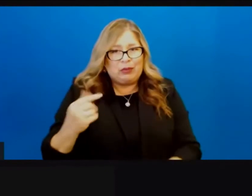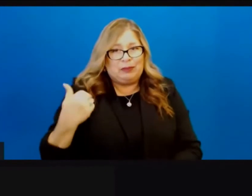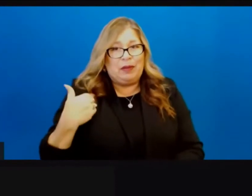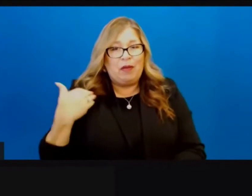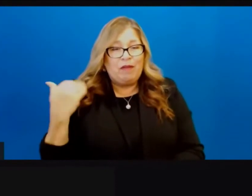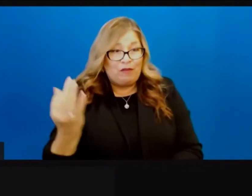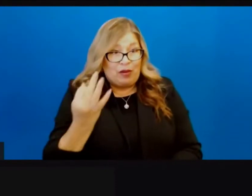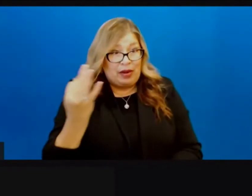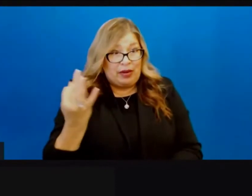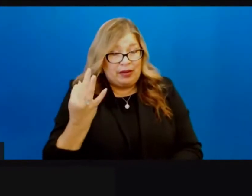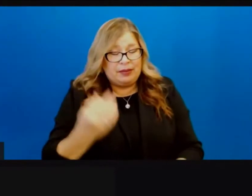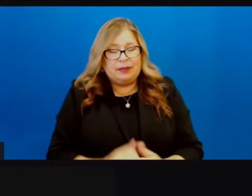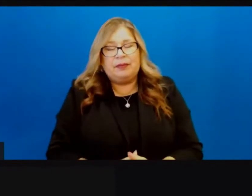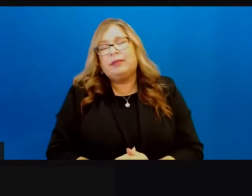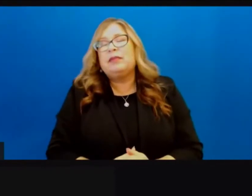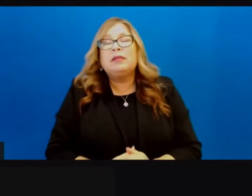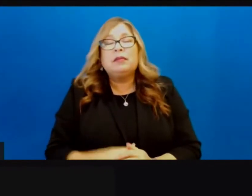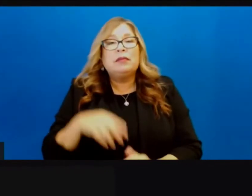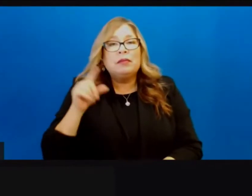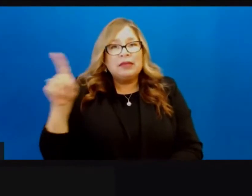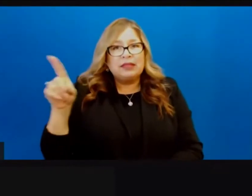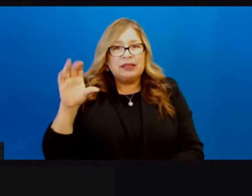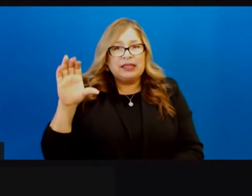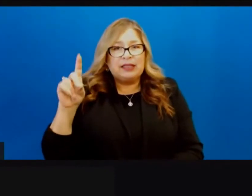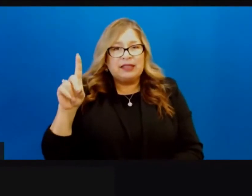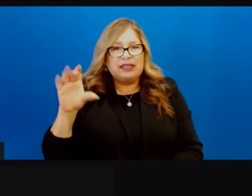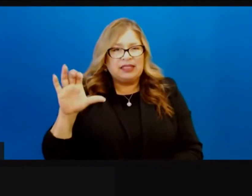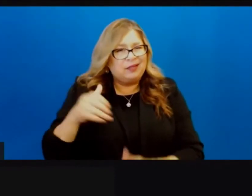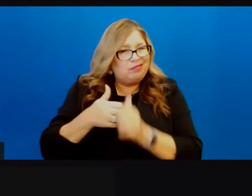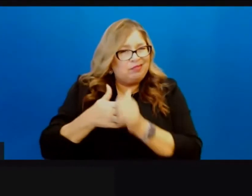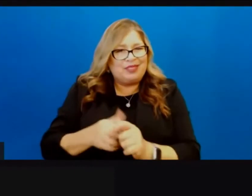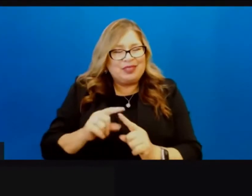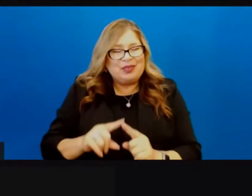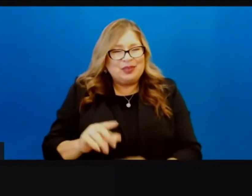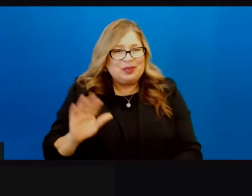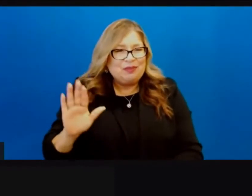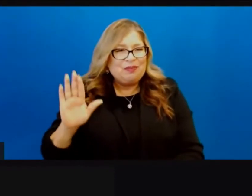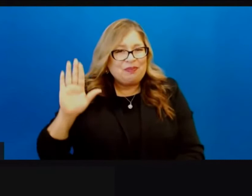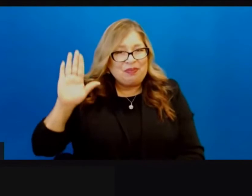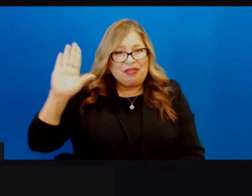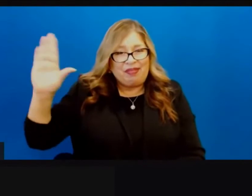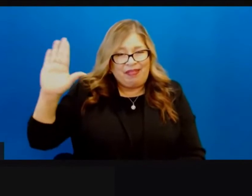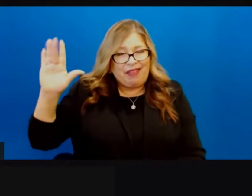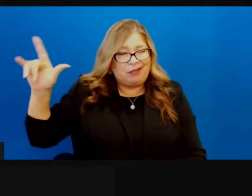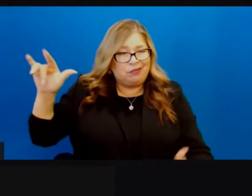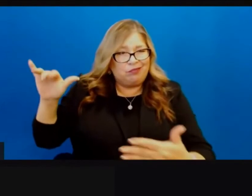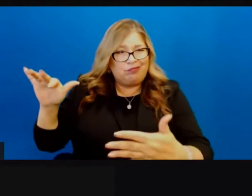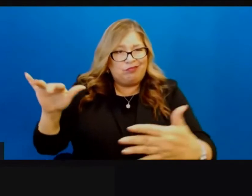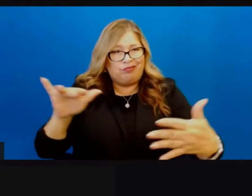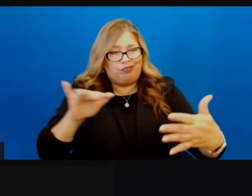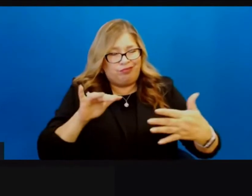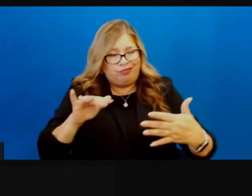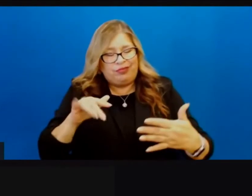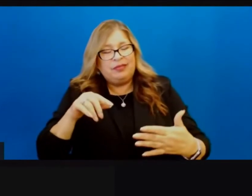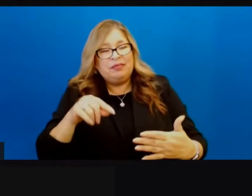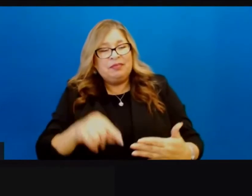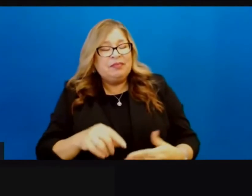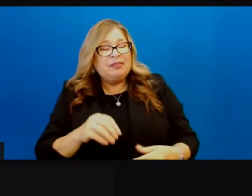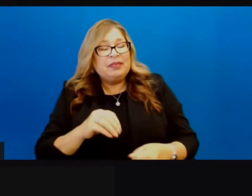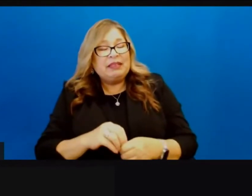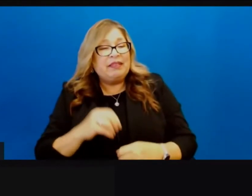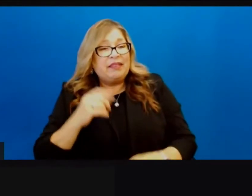Friday, they would, according to their assessment of the situation in California,